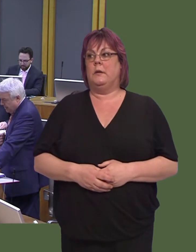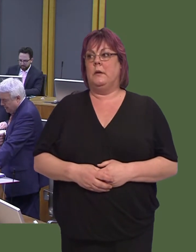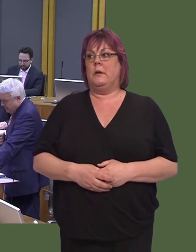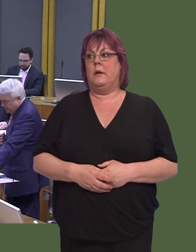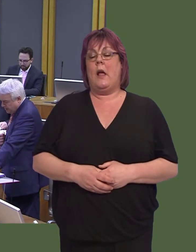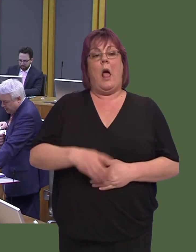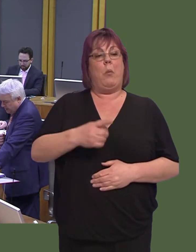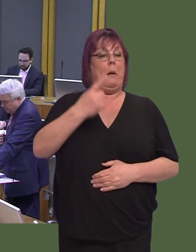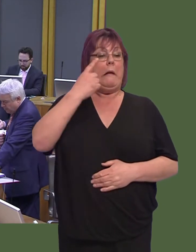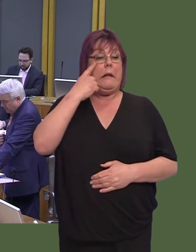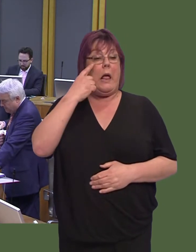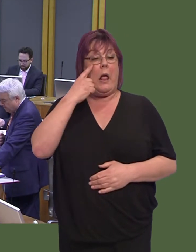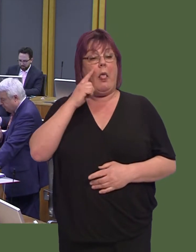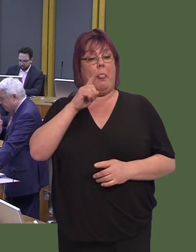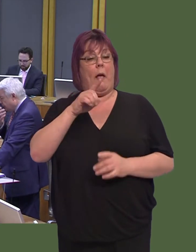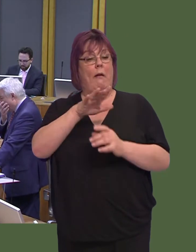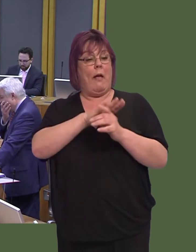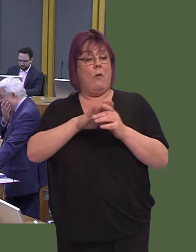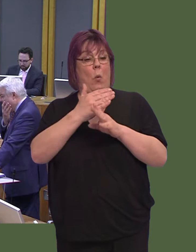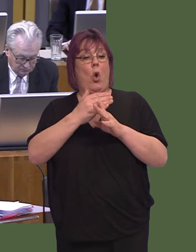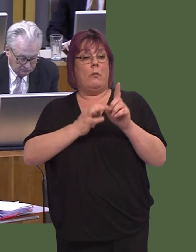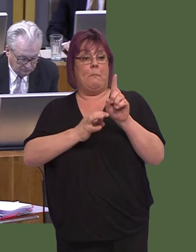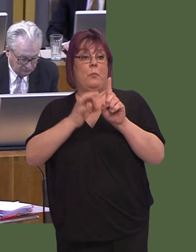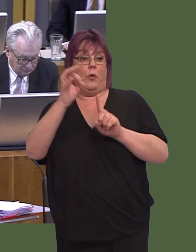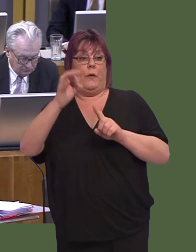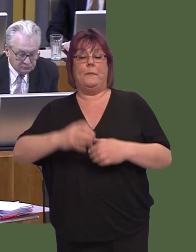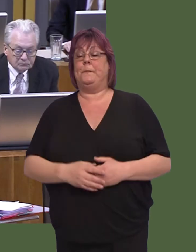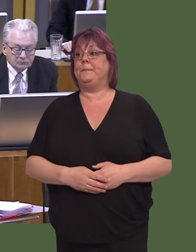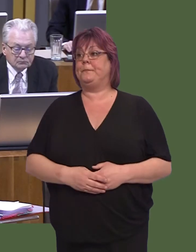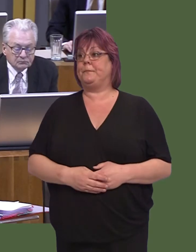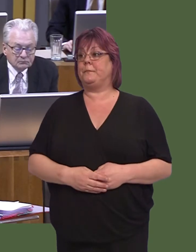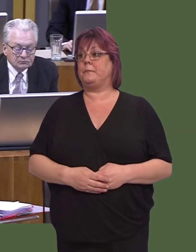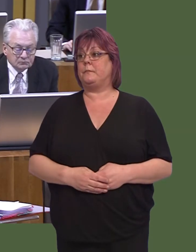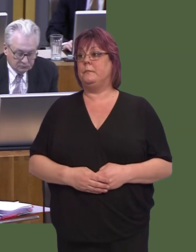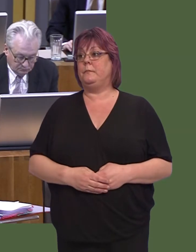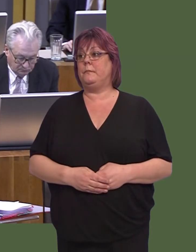give us a picture that is improving. One thing I think is important as well